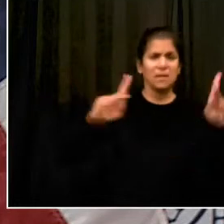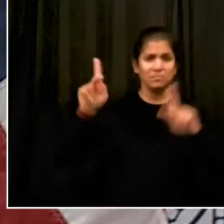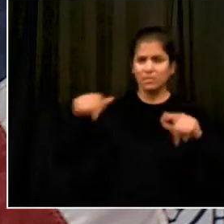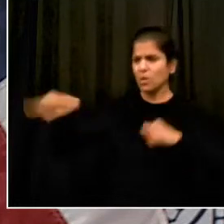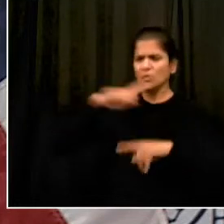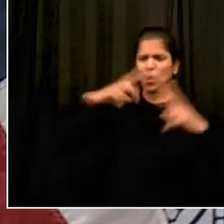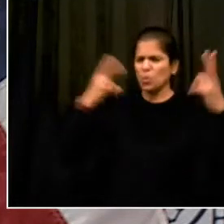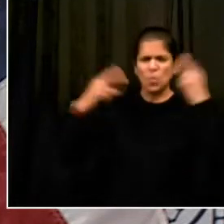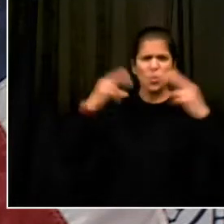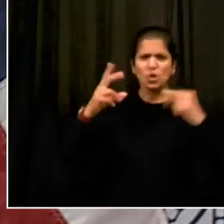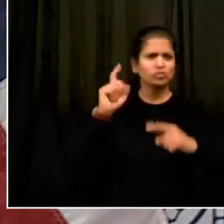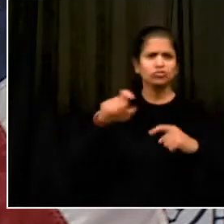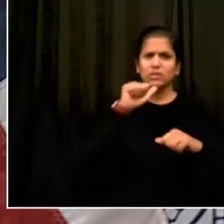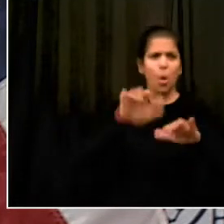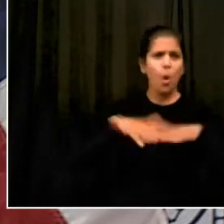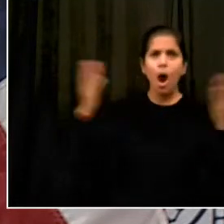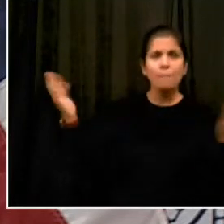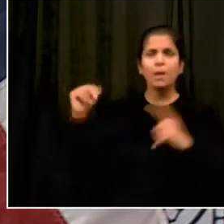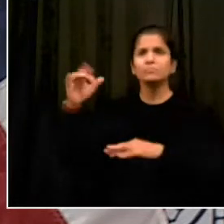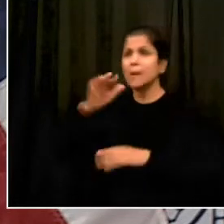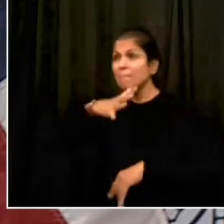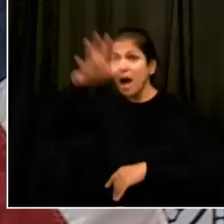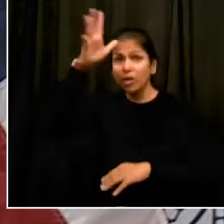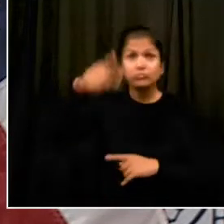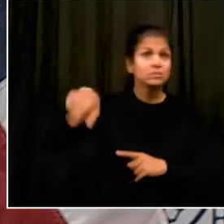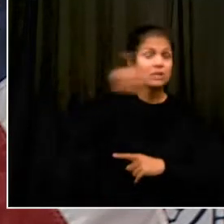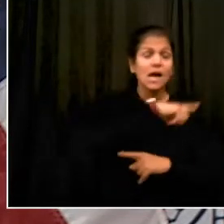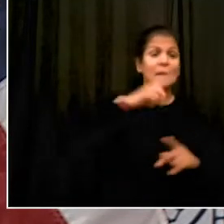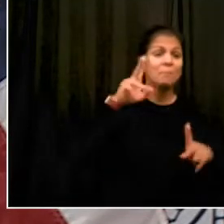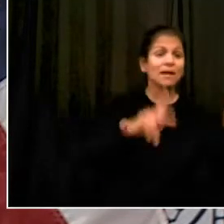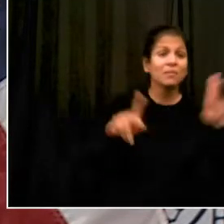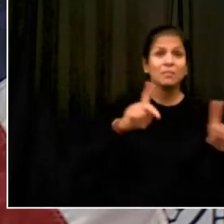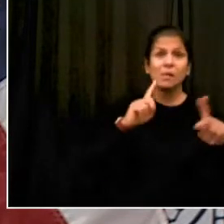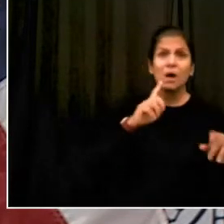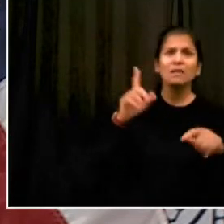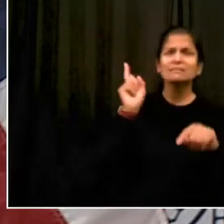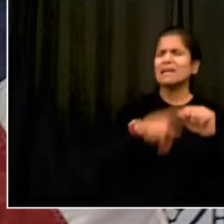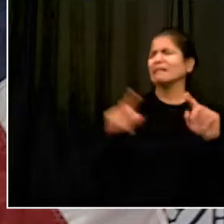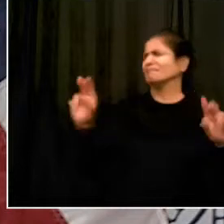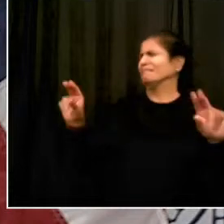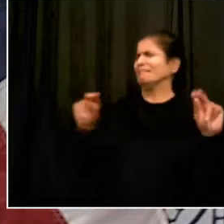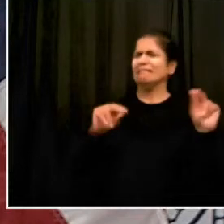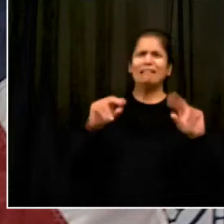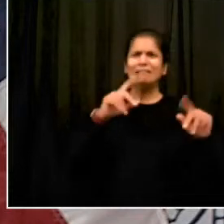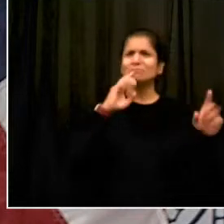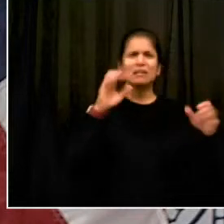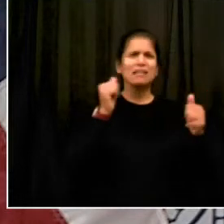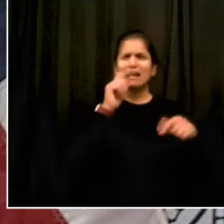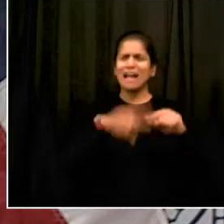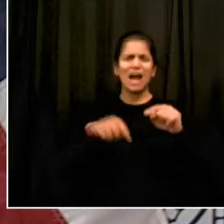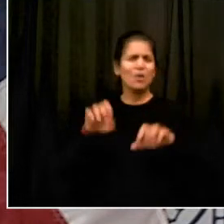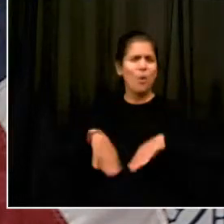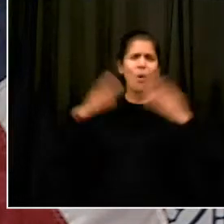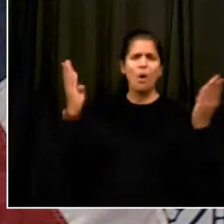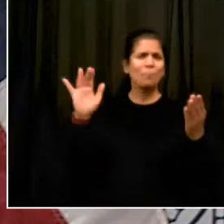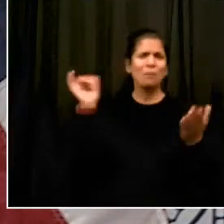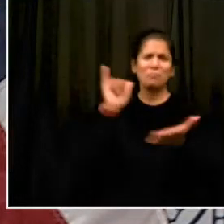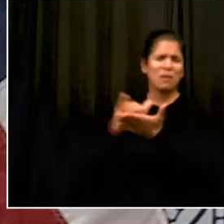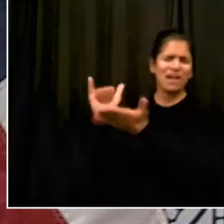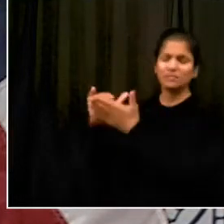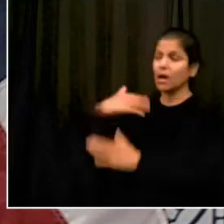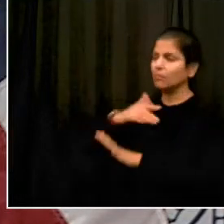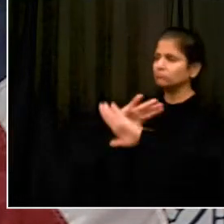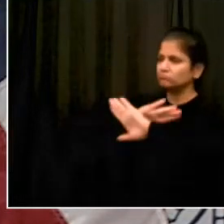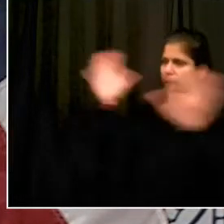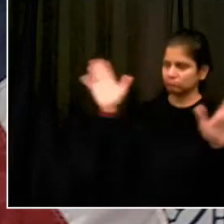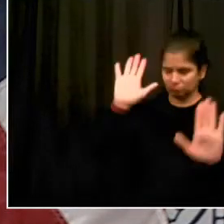few major cities in America to reopen our schools. In fact, by far, of course, the biggest school system in America. What we